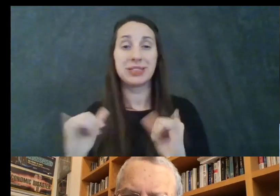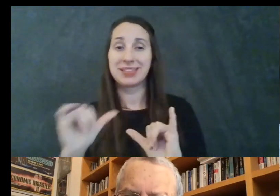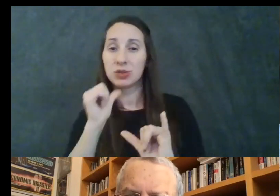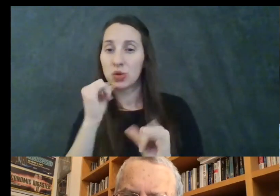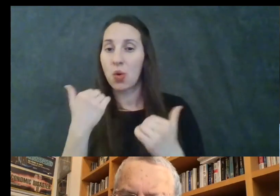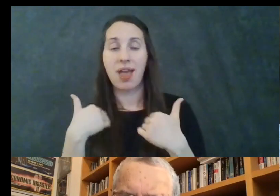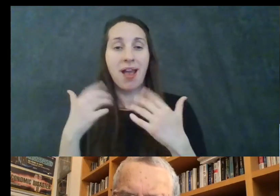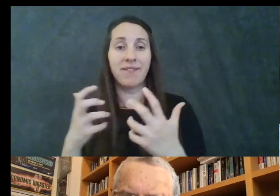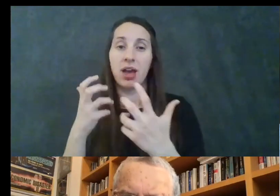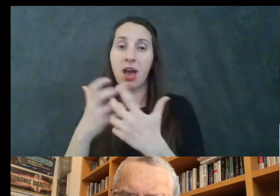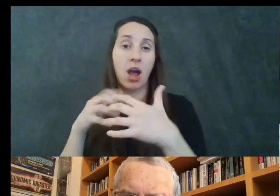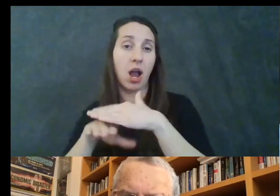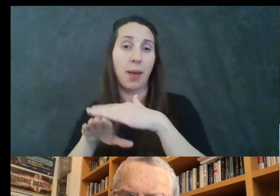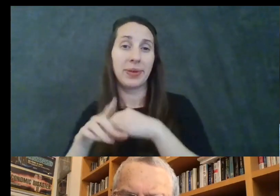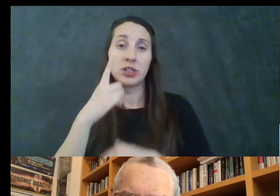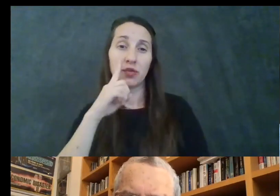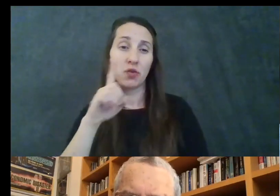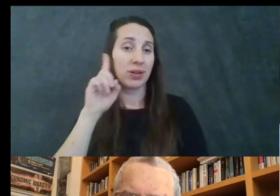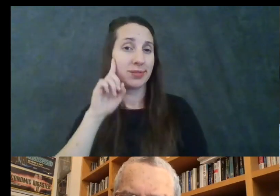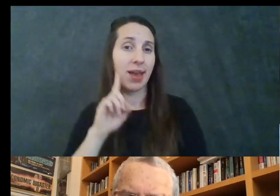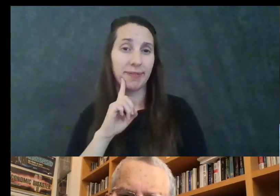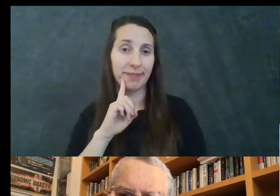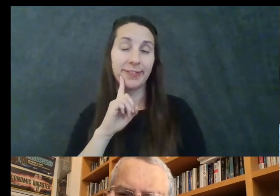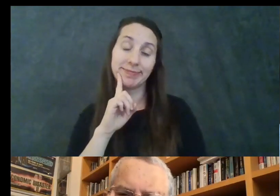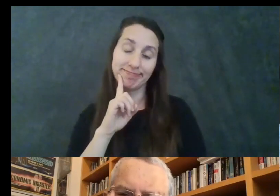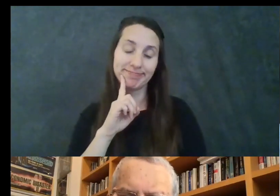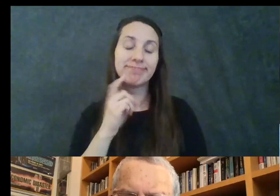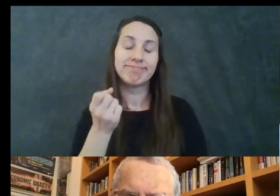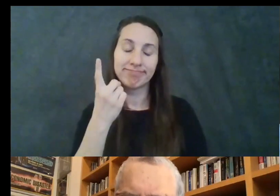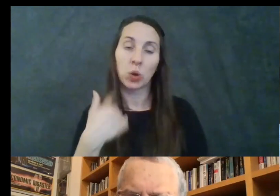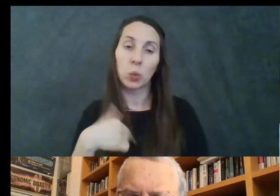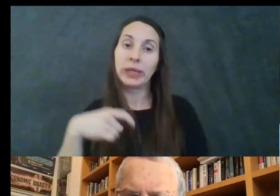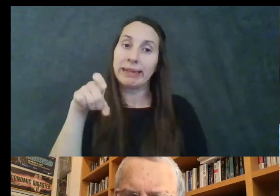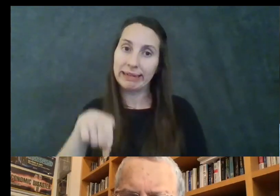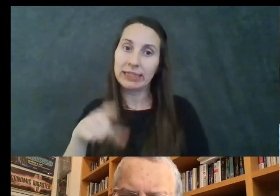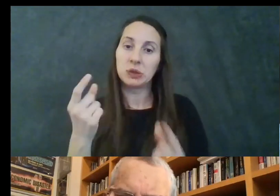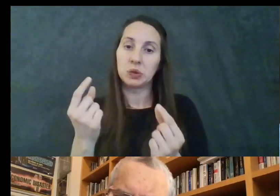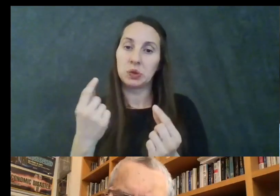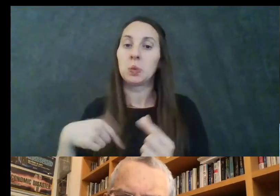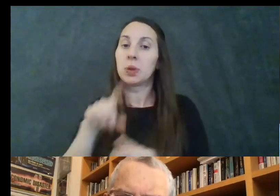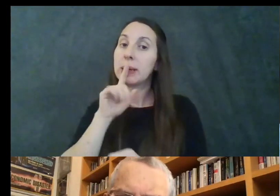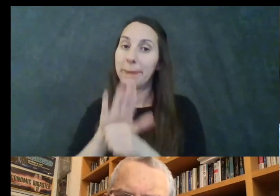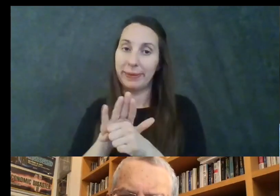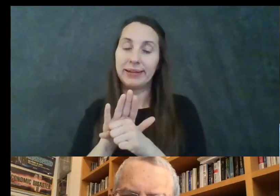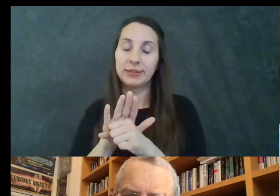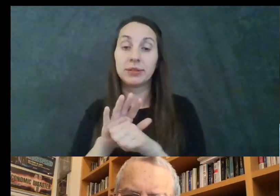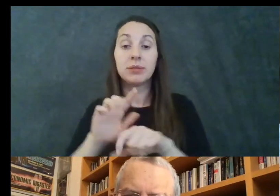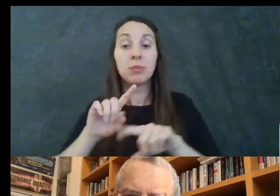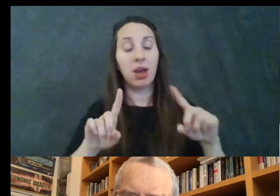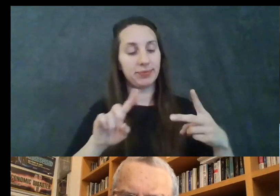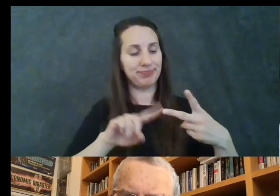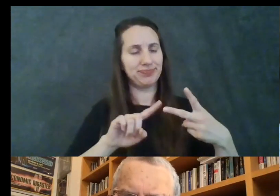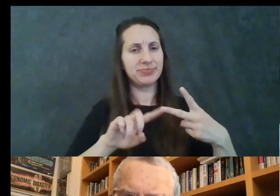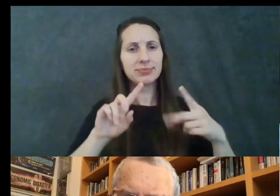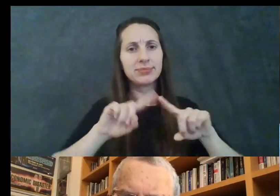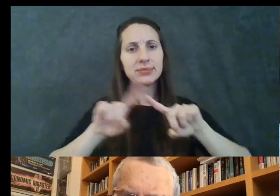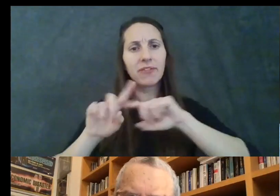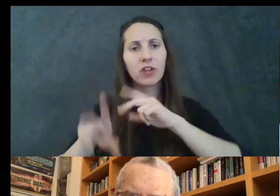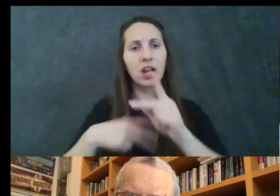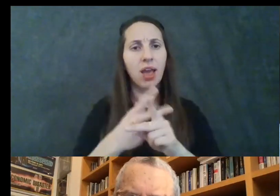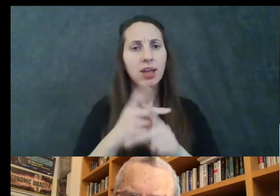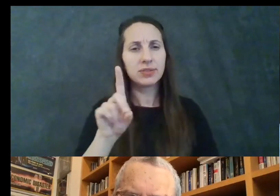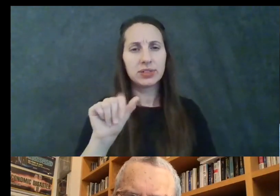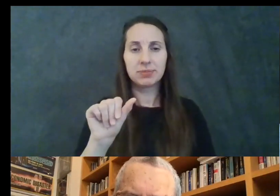people, and it's something that we need to do, and we're committed to doing. In terms of different types of disabilities, we have looked at